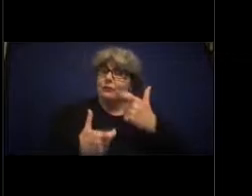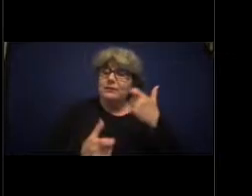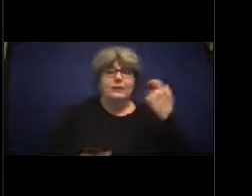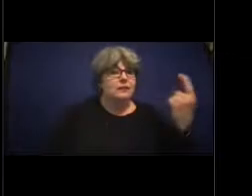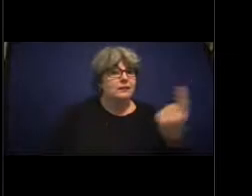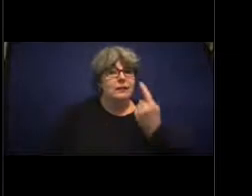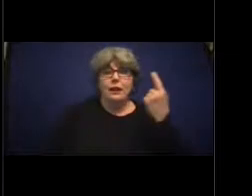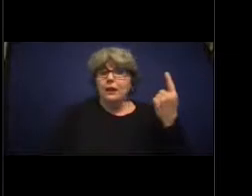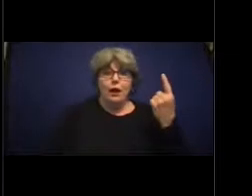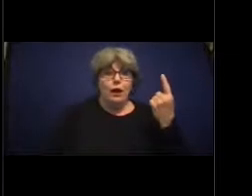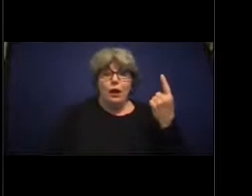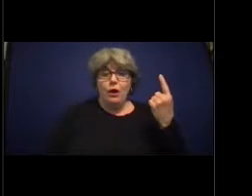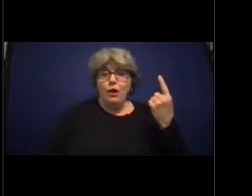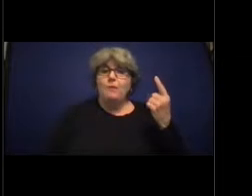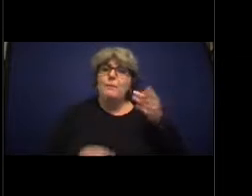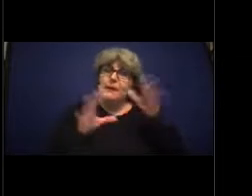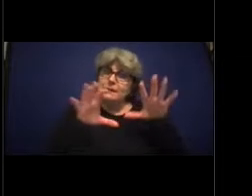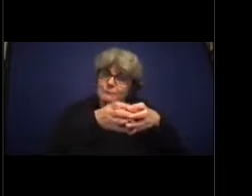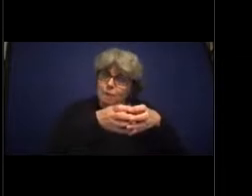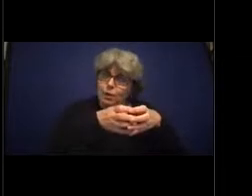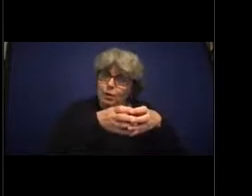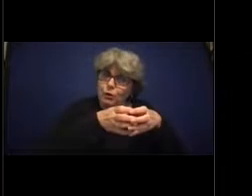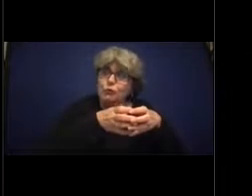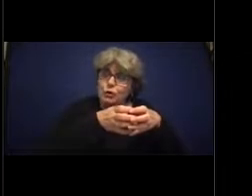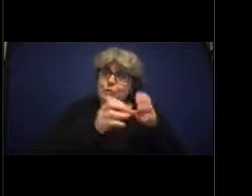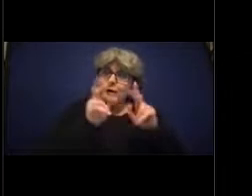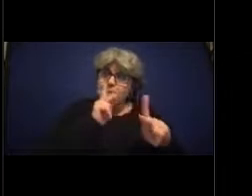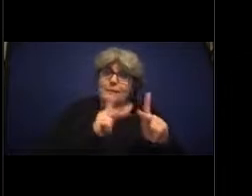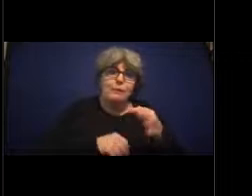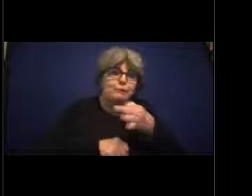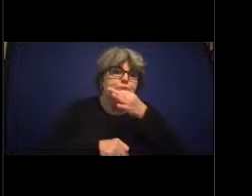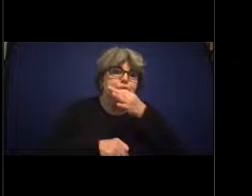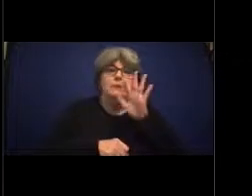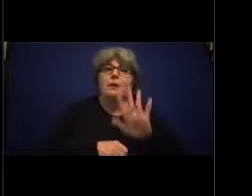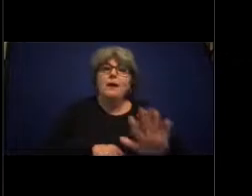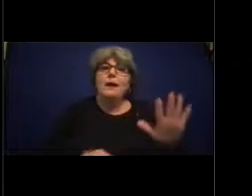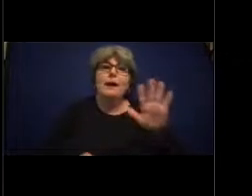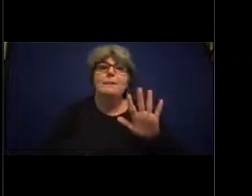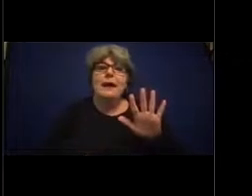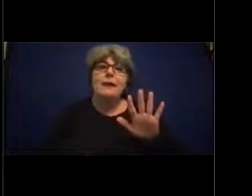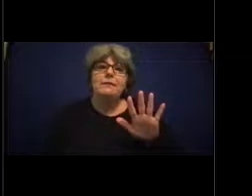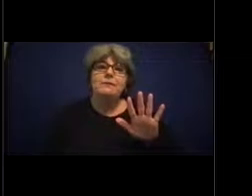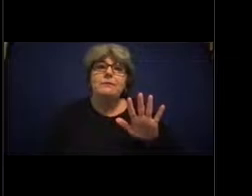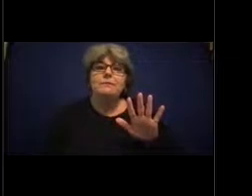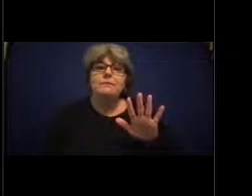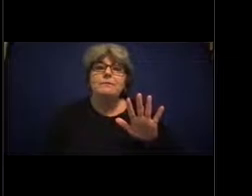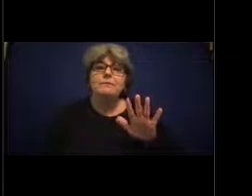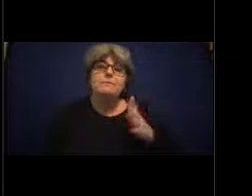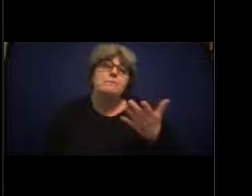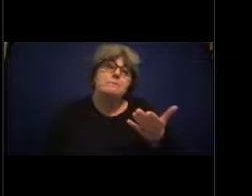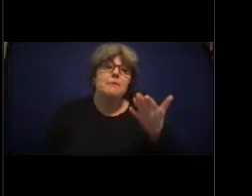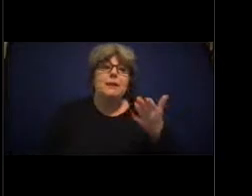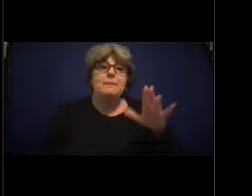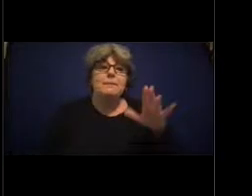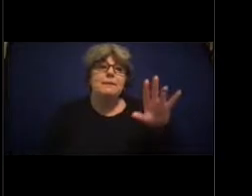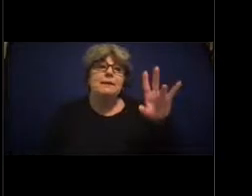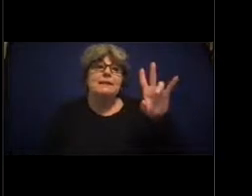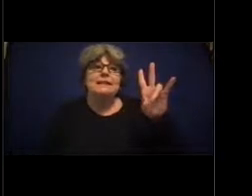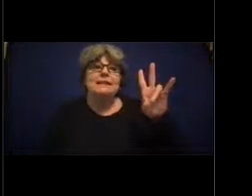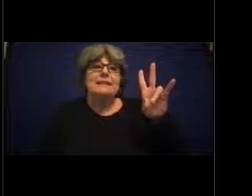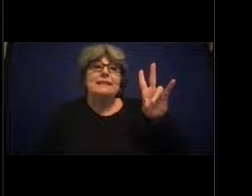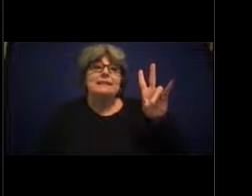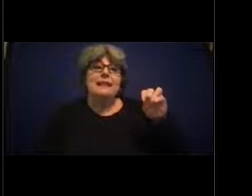NOAA meteorologists that do that. It's a very small subset. I think that there's only about, if I had to think, maybe like 70 or 80 people